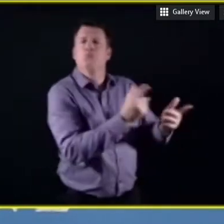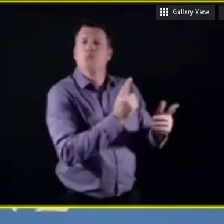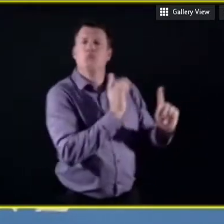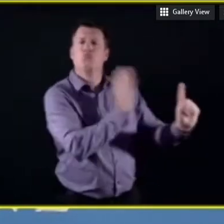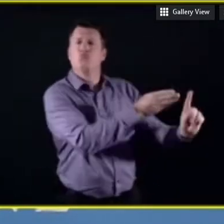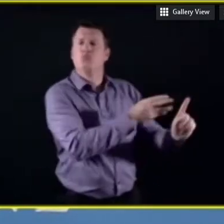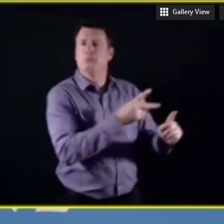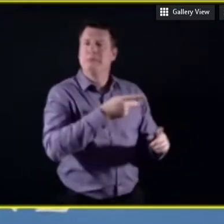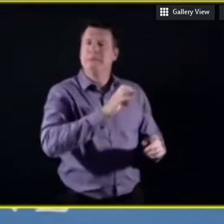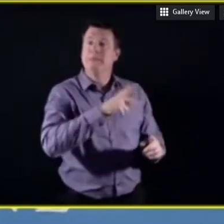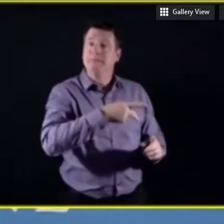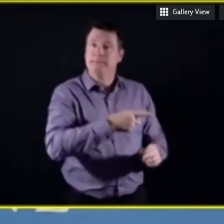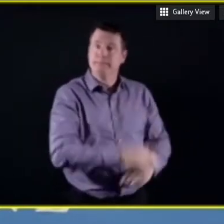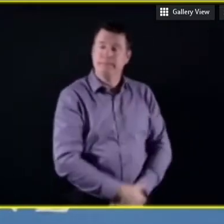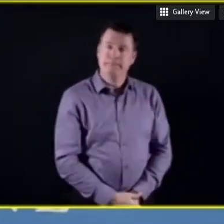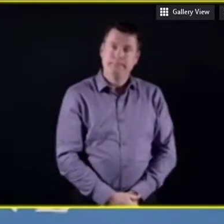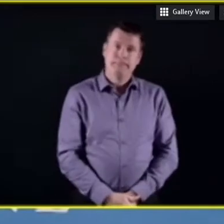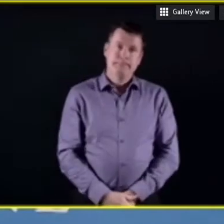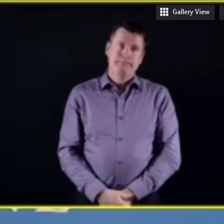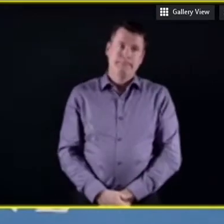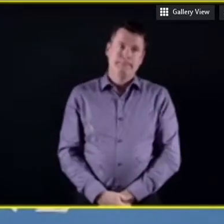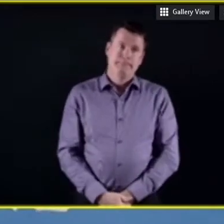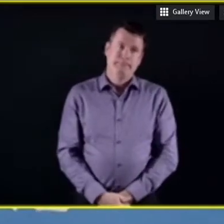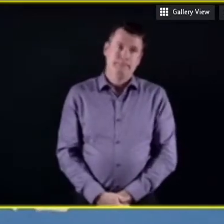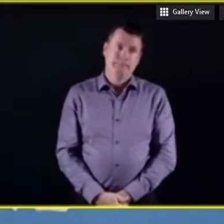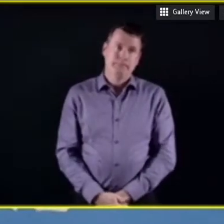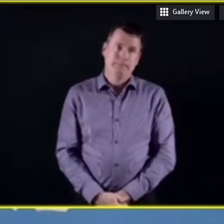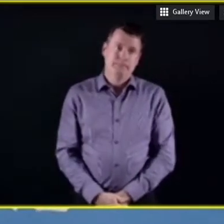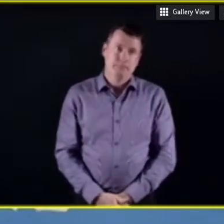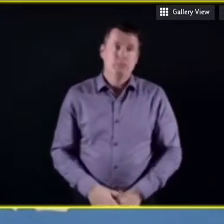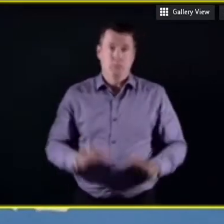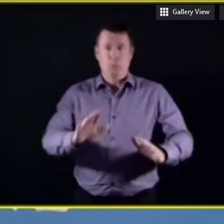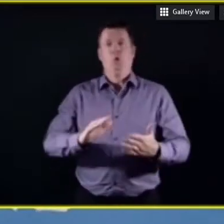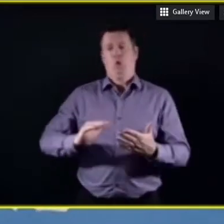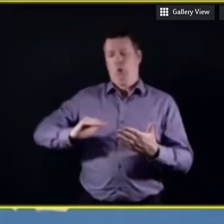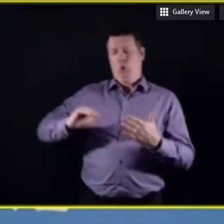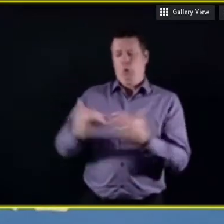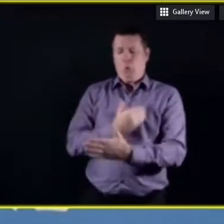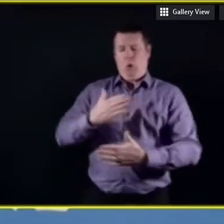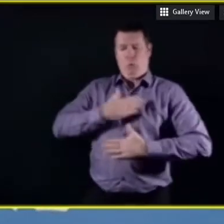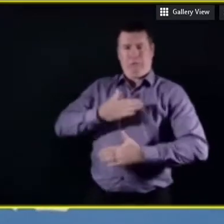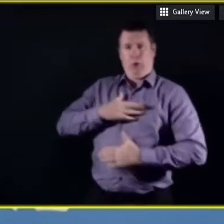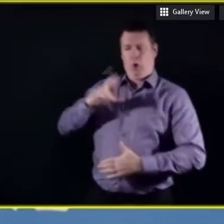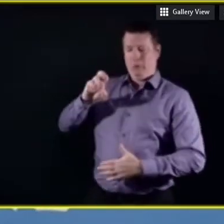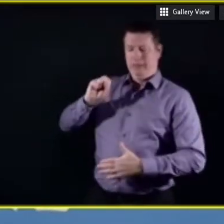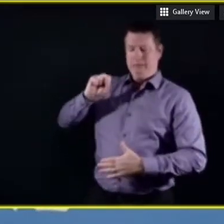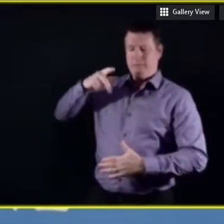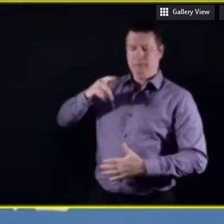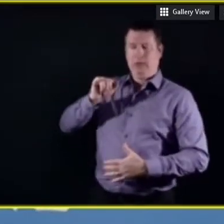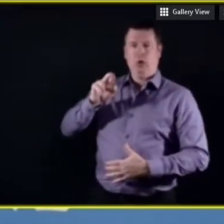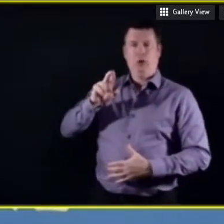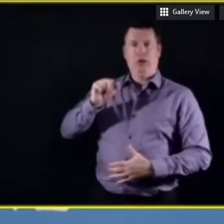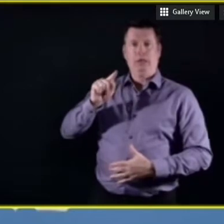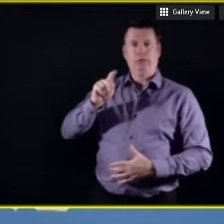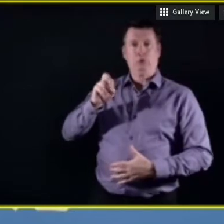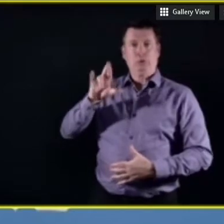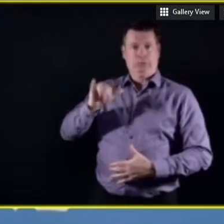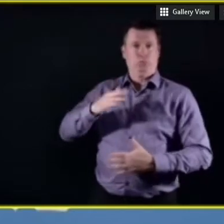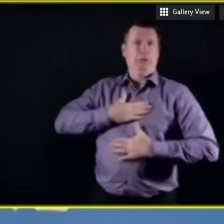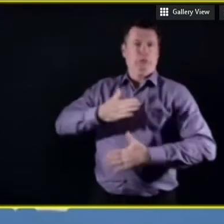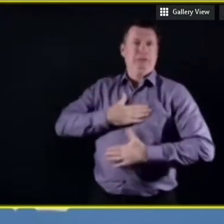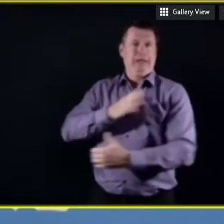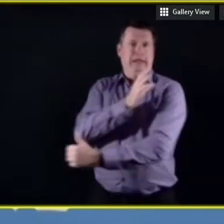to across the primary care network, or might we have more of these? What are we learning? Well, I think the clinic has given us